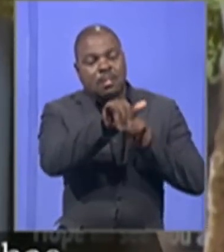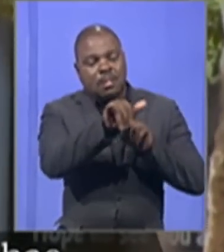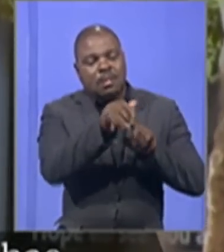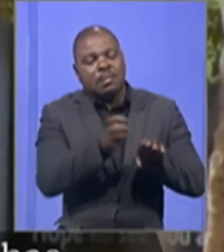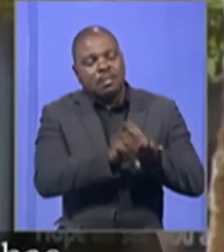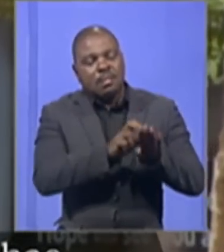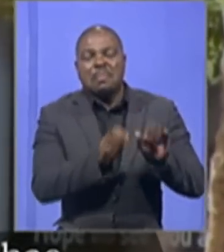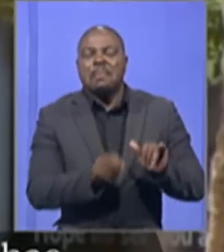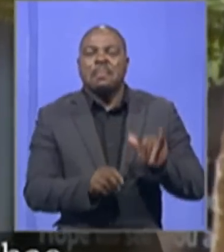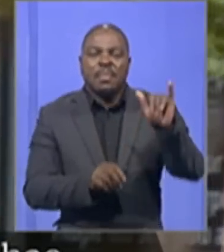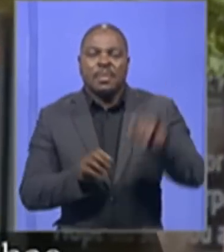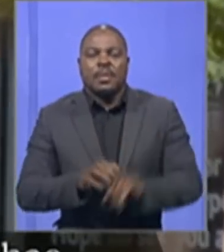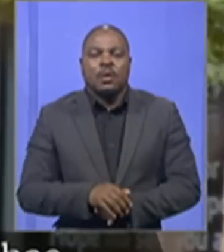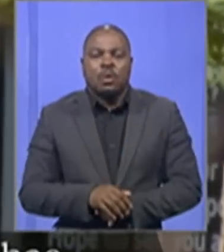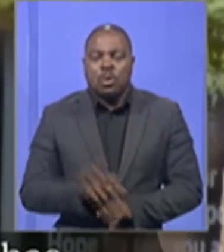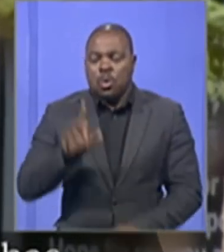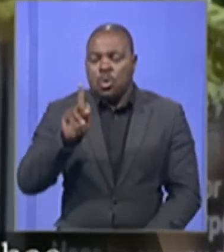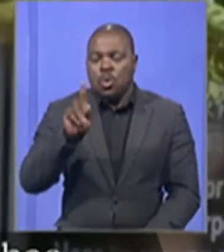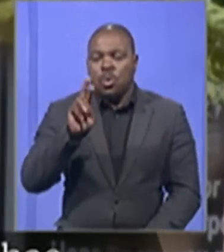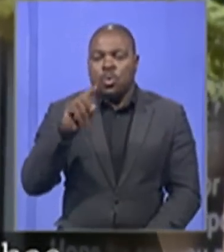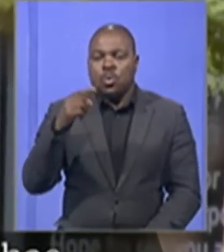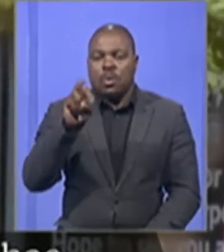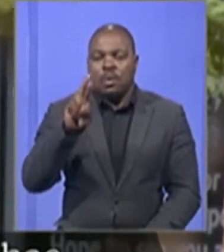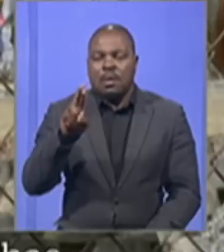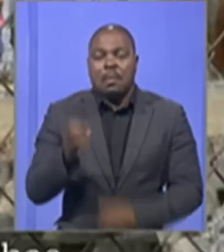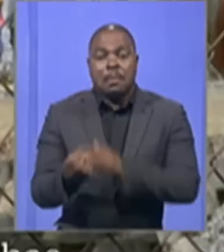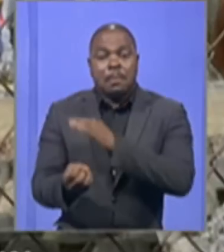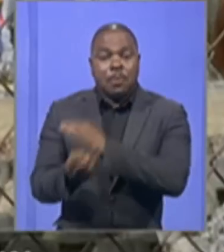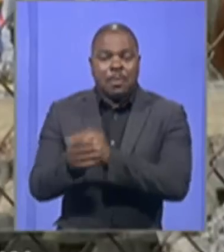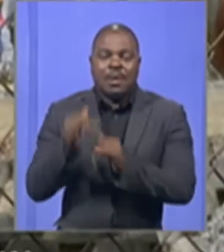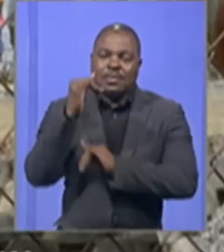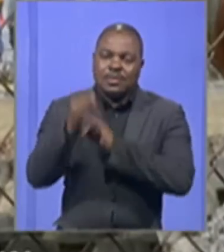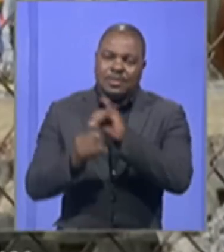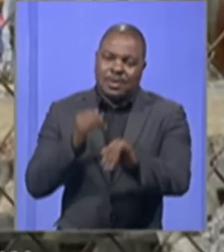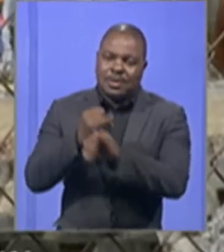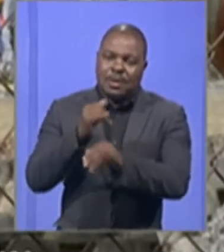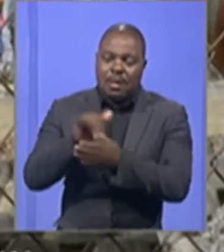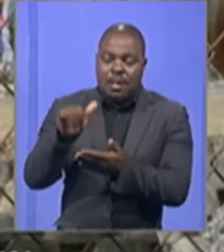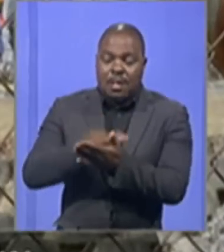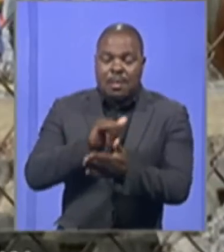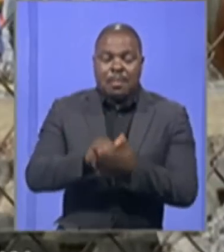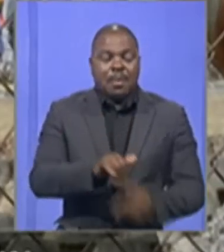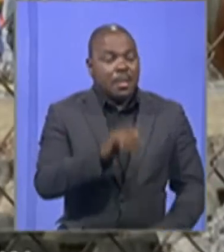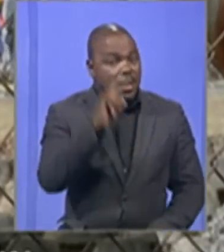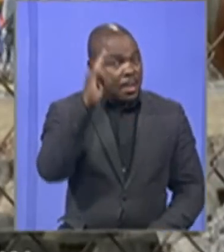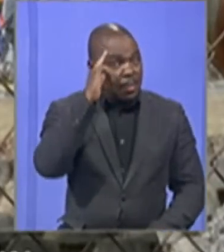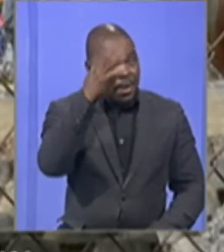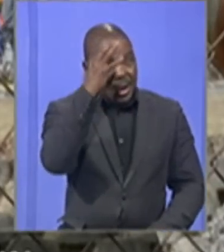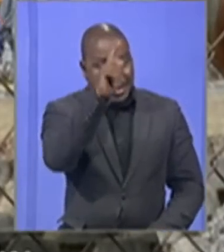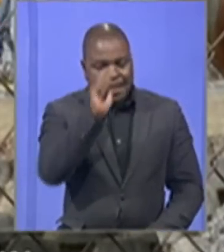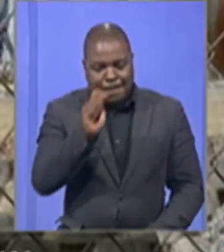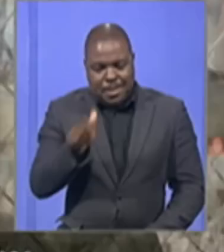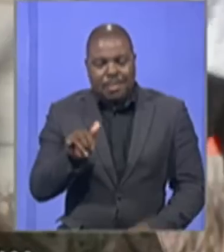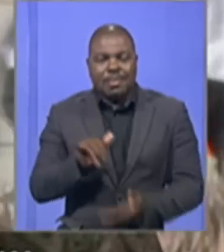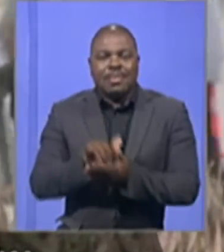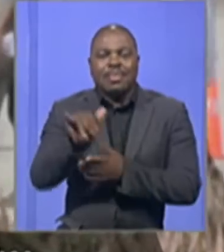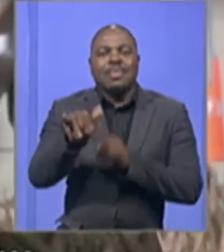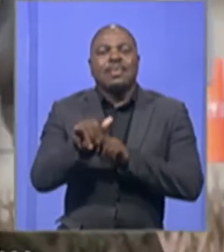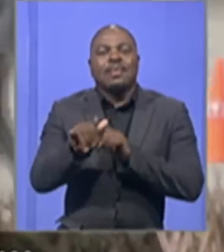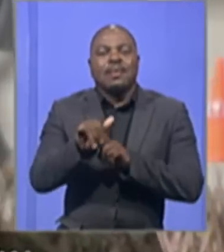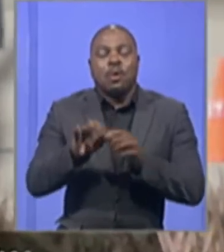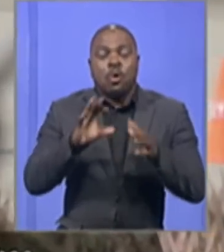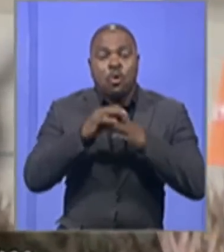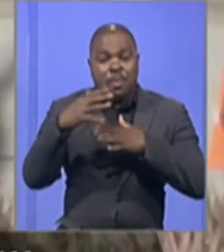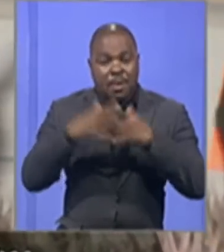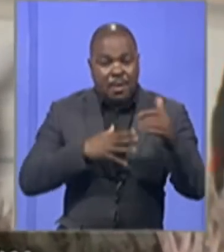from the Kruger Mpumalanga International Airport this morning in a flight that has been paid for by the Libyan government. I wish to commend the Home Affairs officials